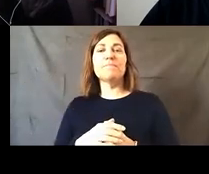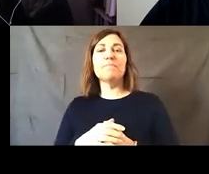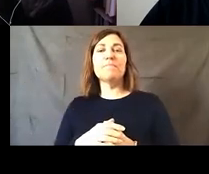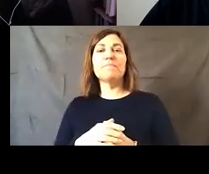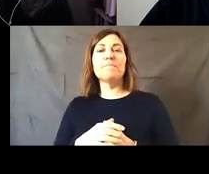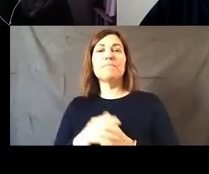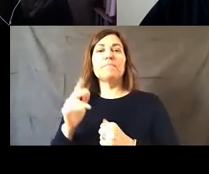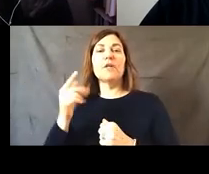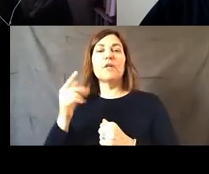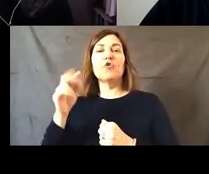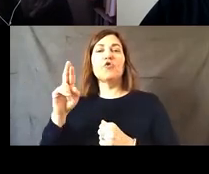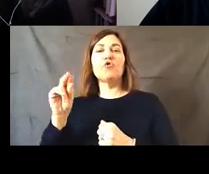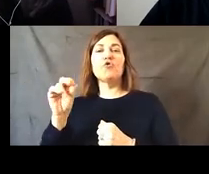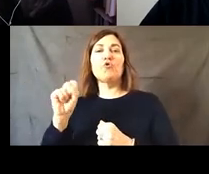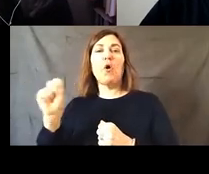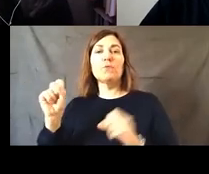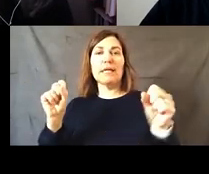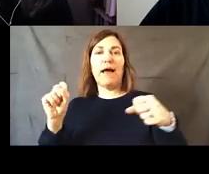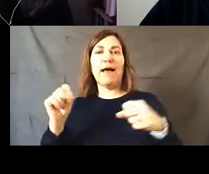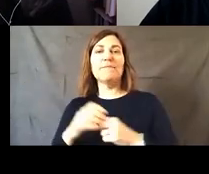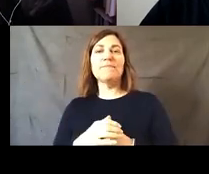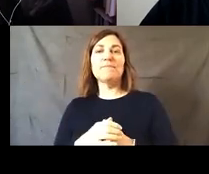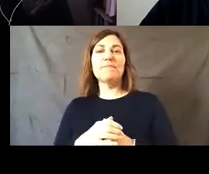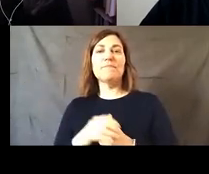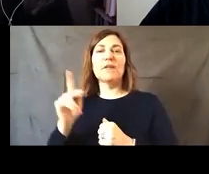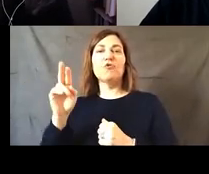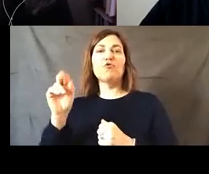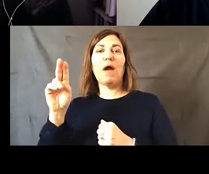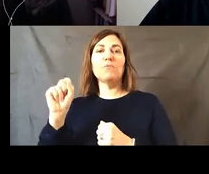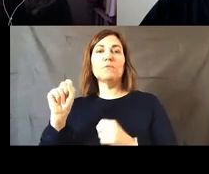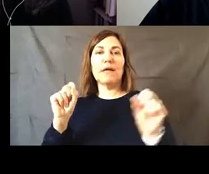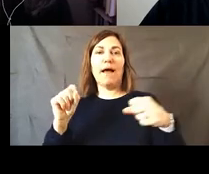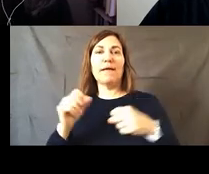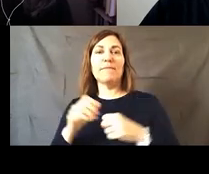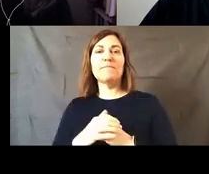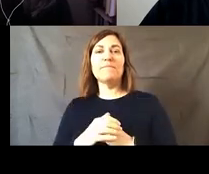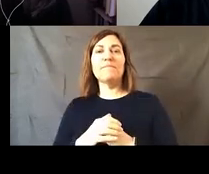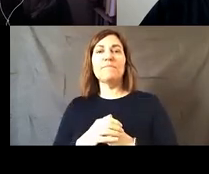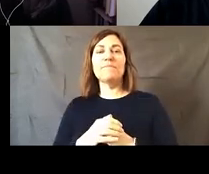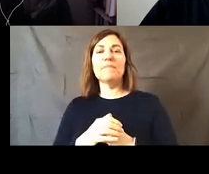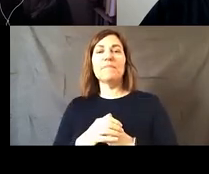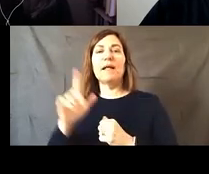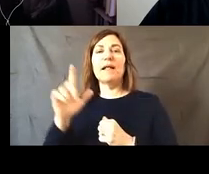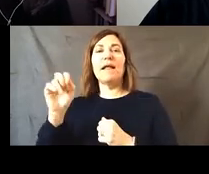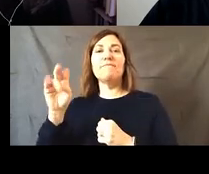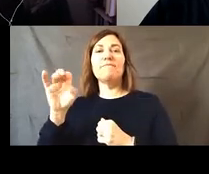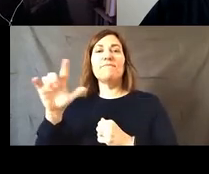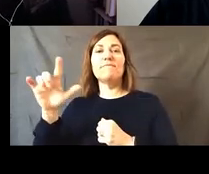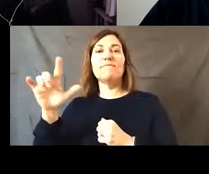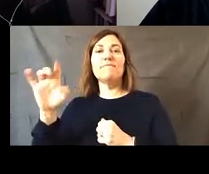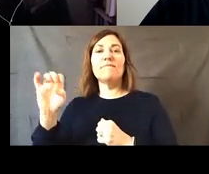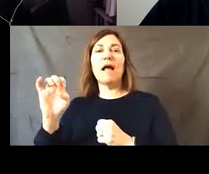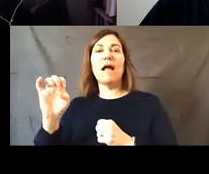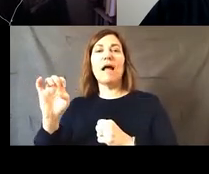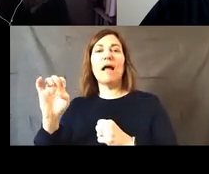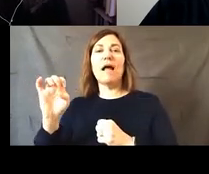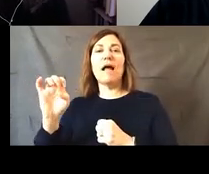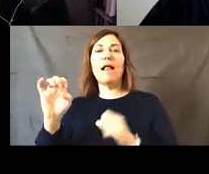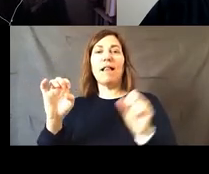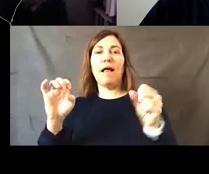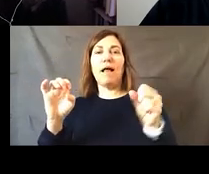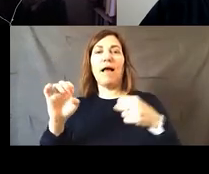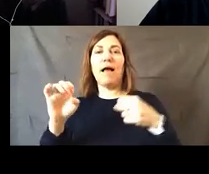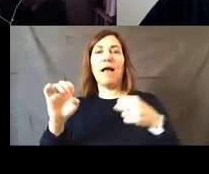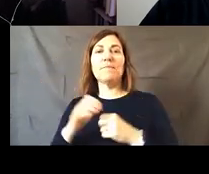Ms. Gross. Aye. Mr. Krause. Aye. Mr. Lavelle. Aye. Mr.